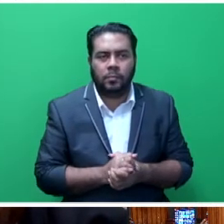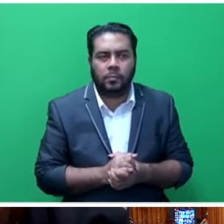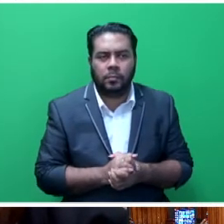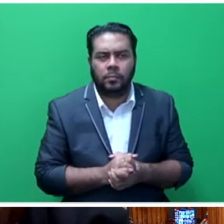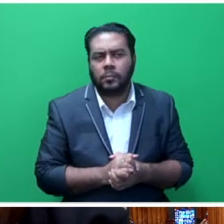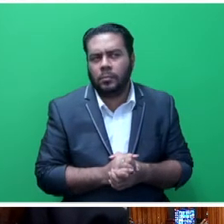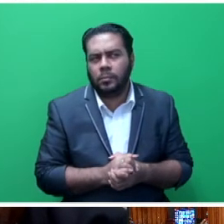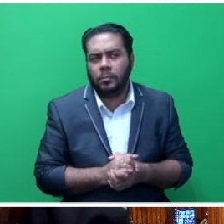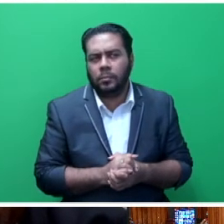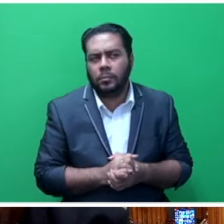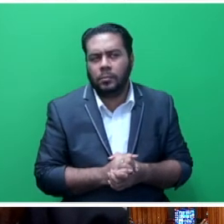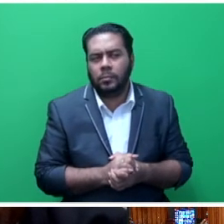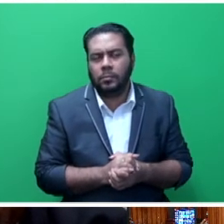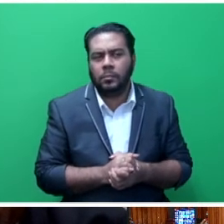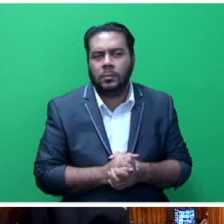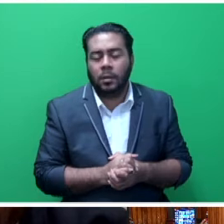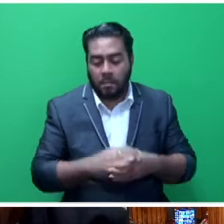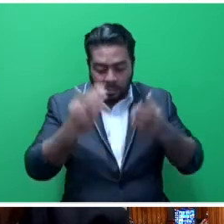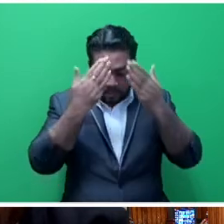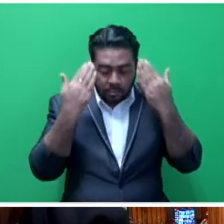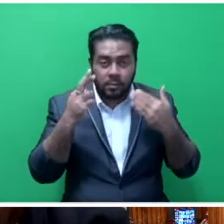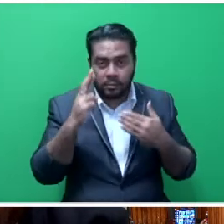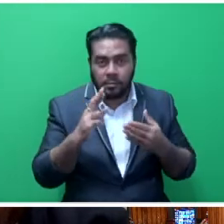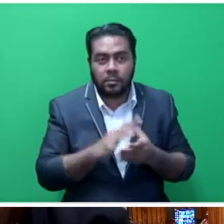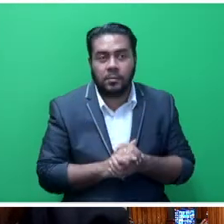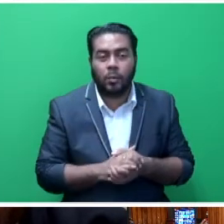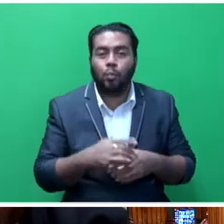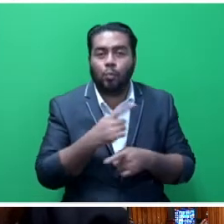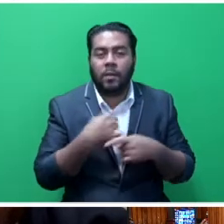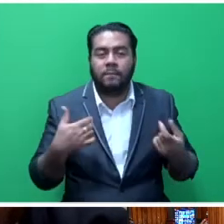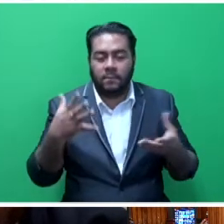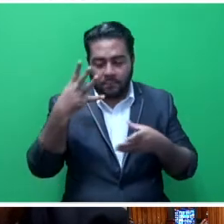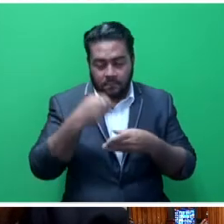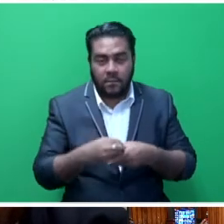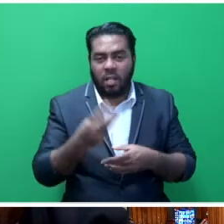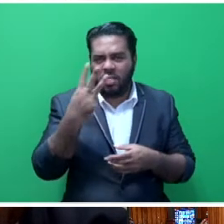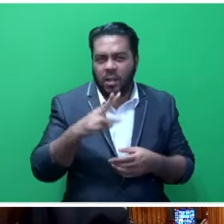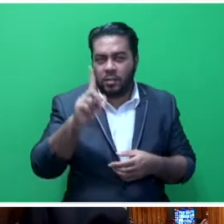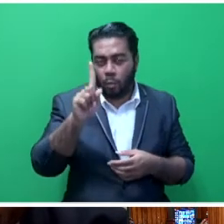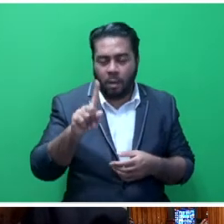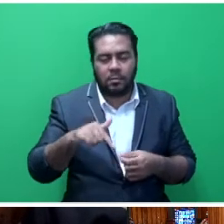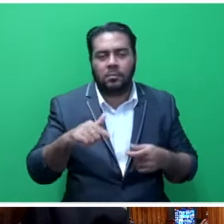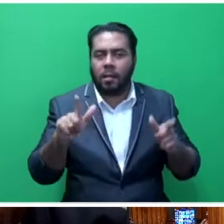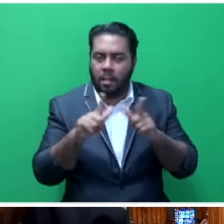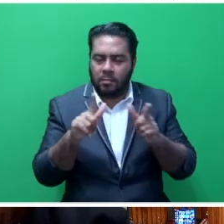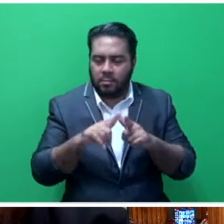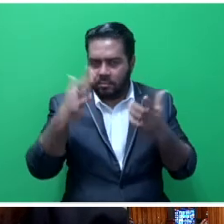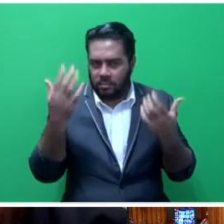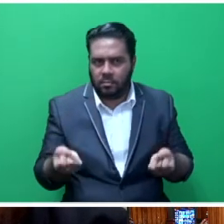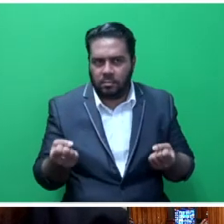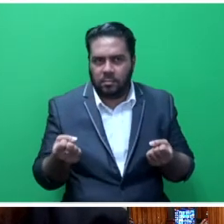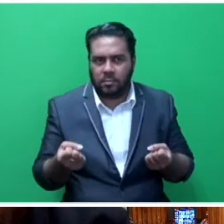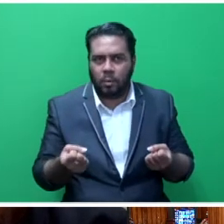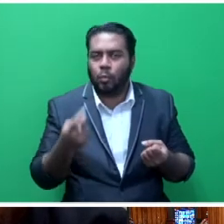registration. Mr. Speaker, sir, we have a total of around 31 active licenses in total, although we do